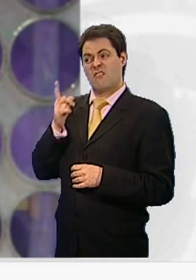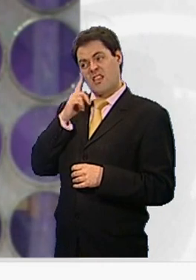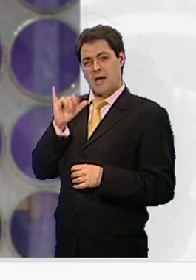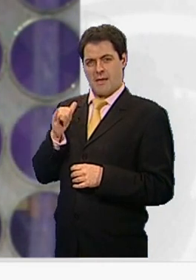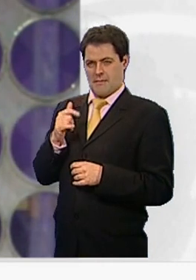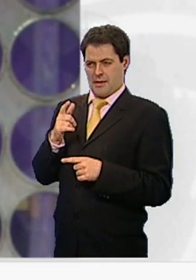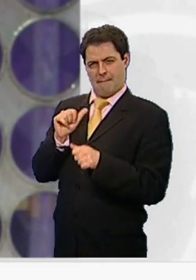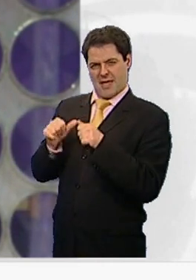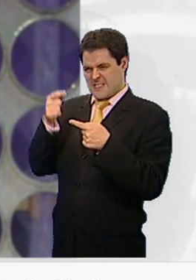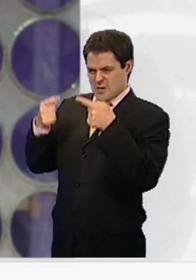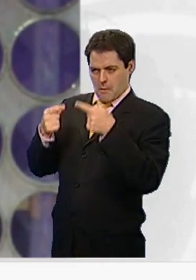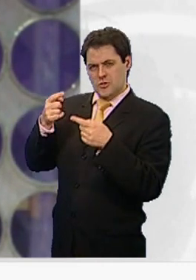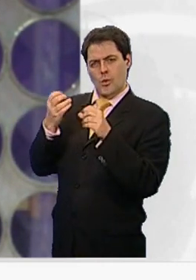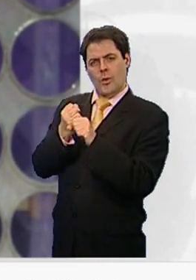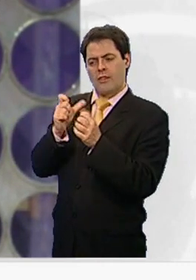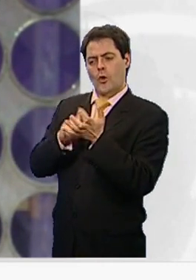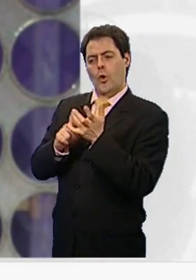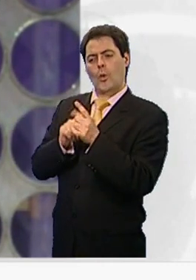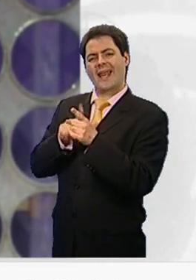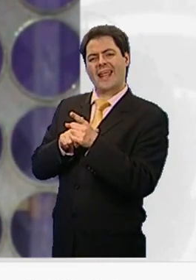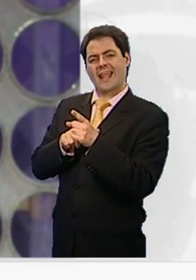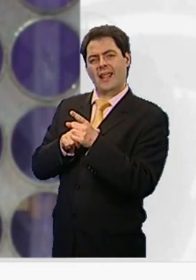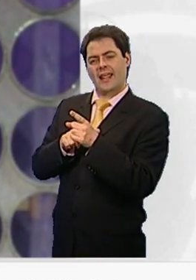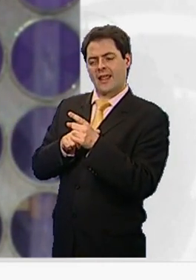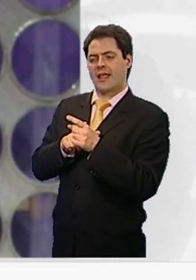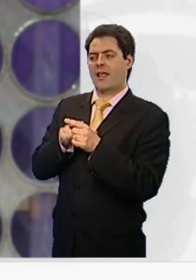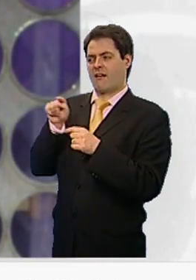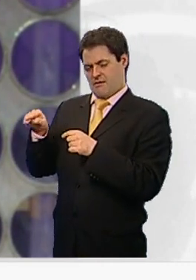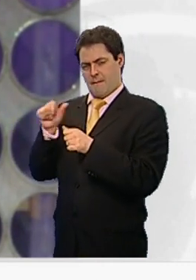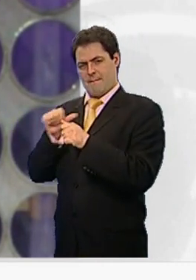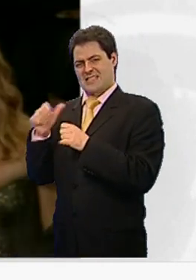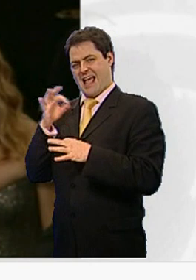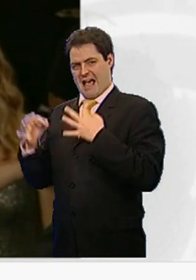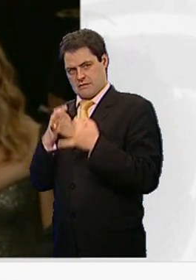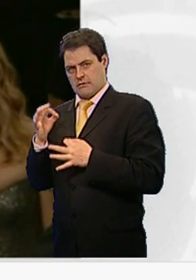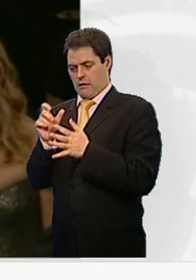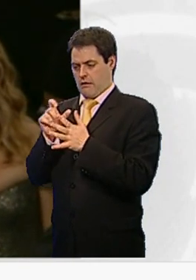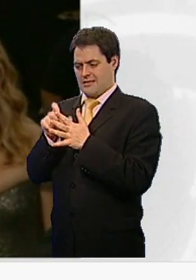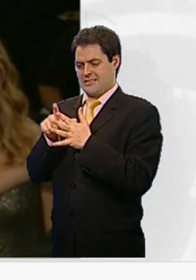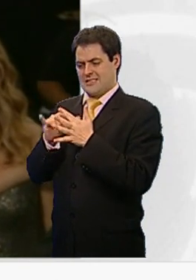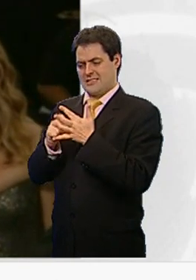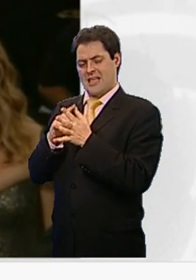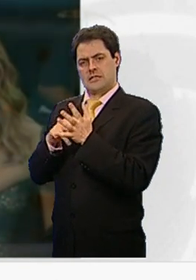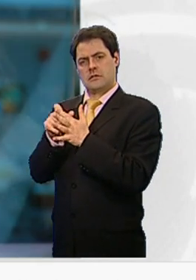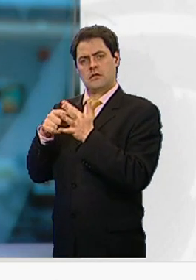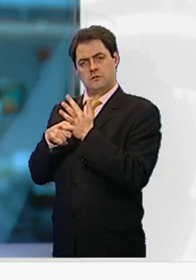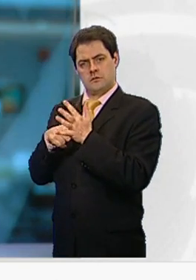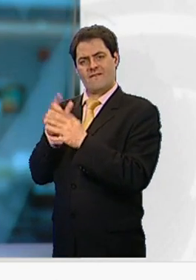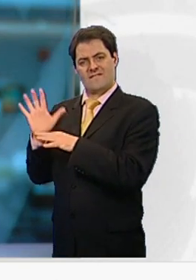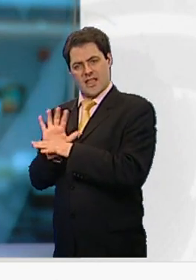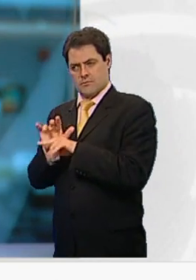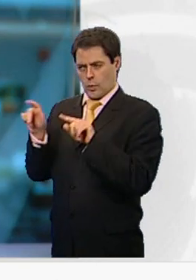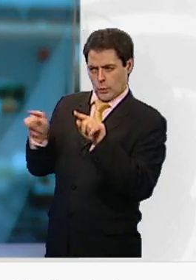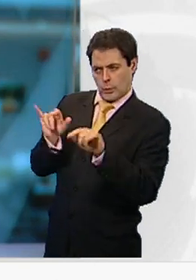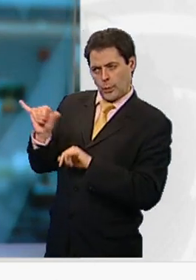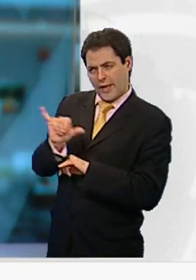think will probably be George Clooney's nearest rival when it actually comes to the Oscars now, because he won Best Actor for The Descendants. So I think it's going to be a very